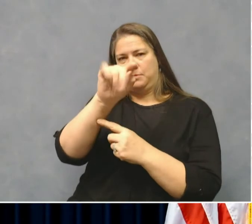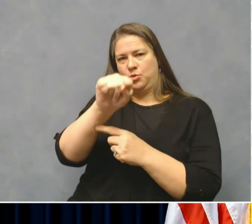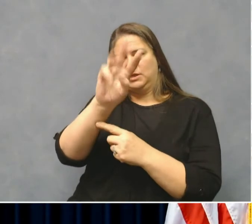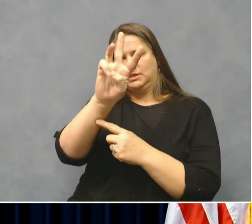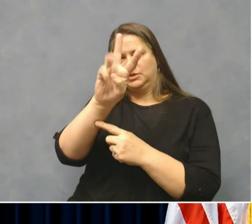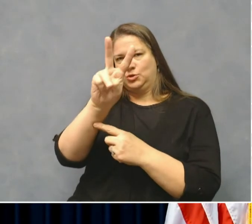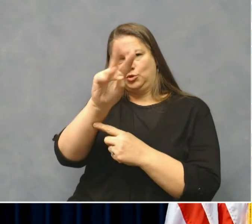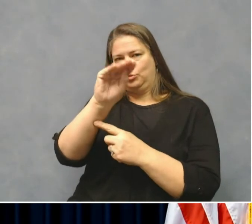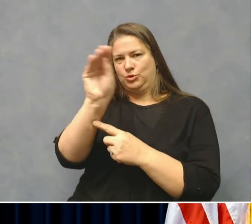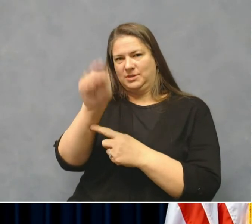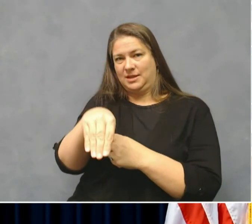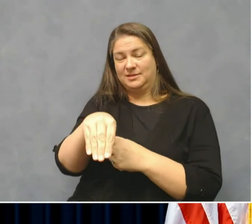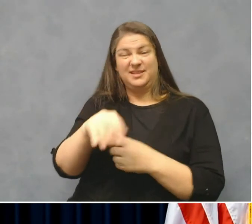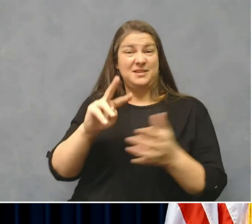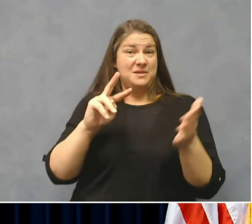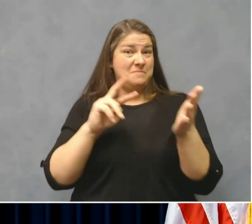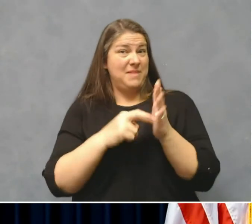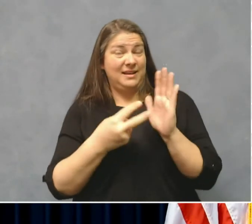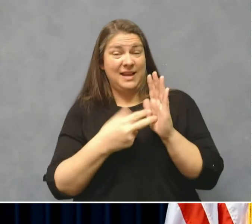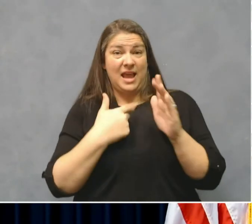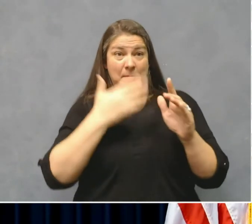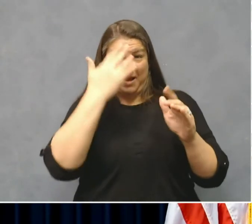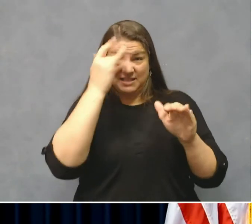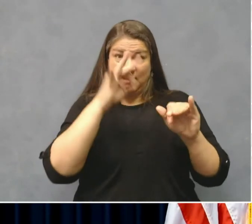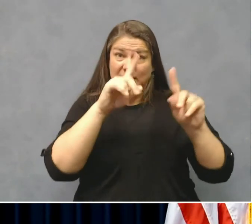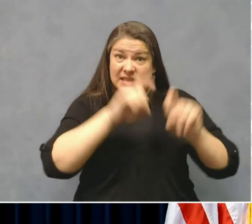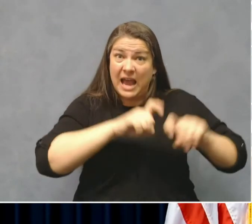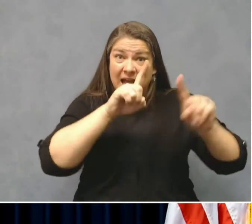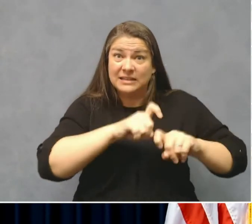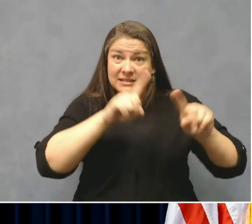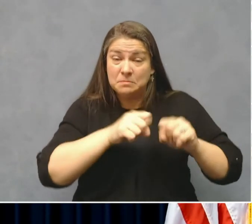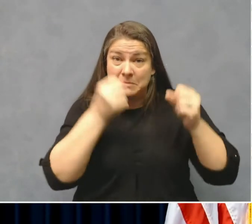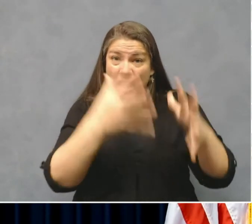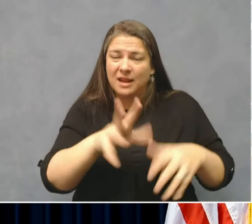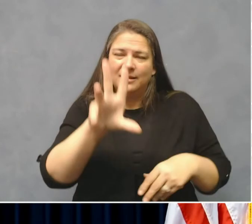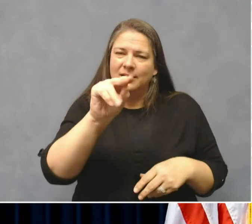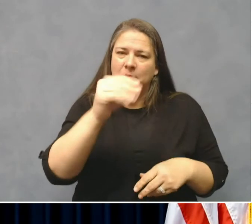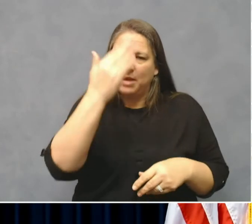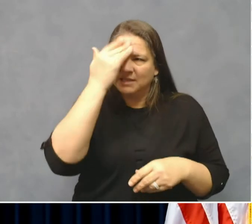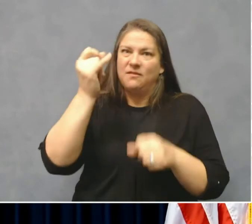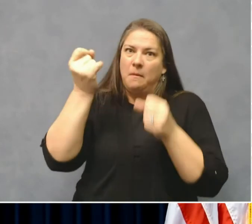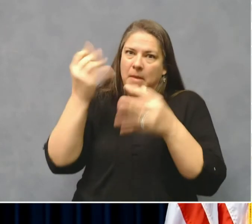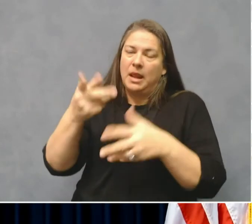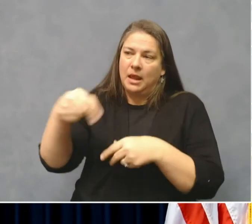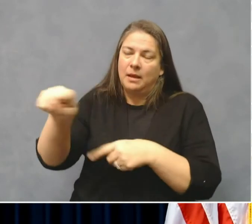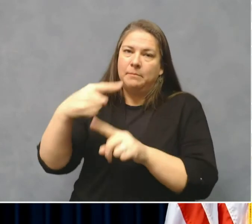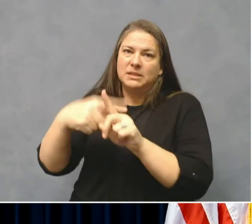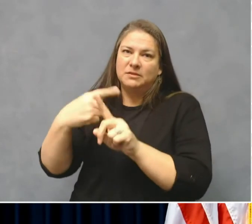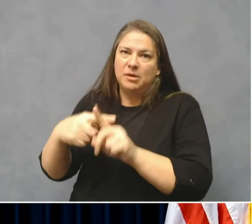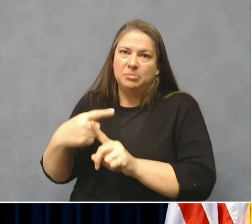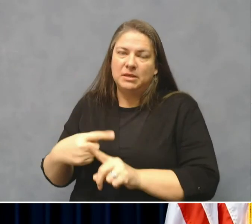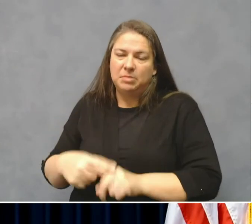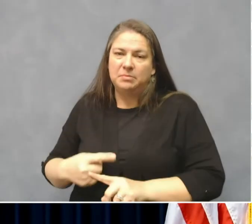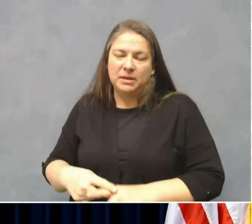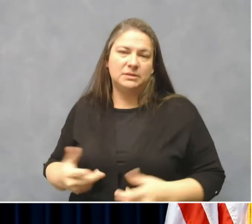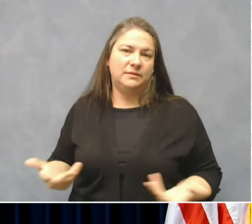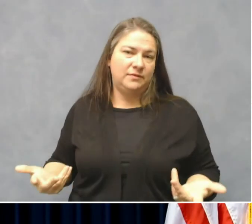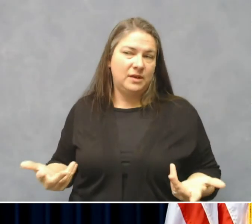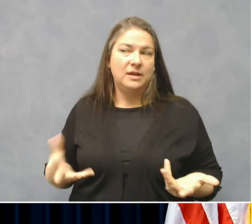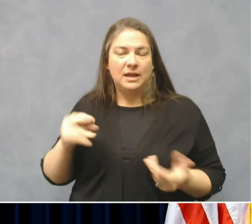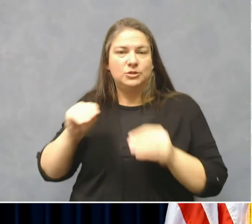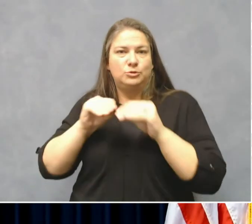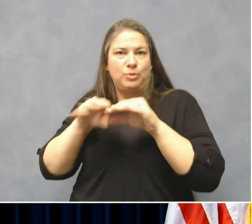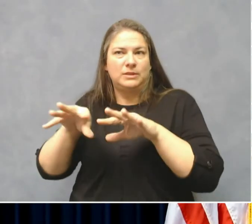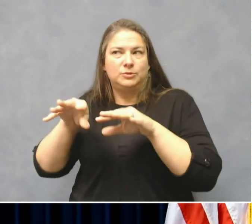meaning it's not more testing. It's more people who are getting this virus and more people who are spreading the